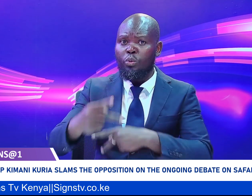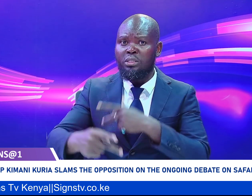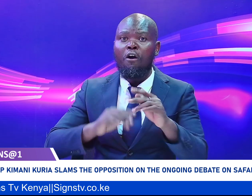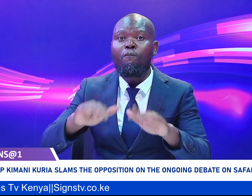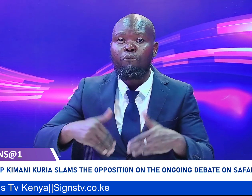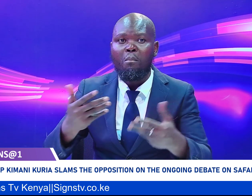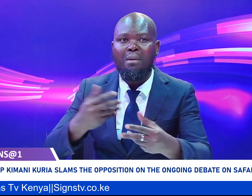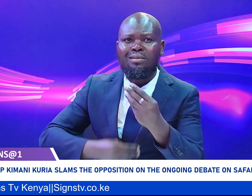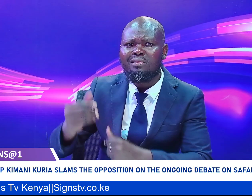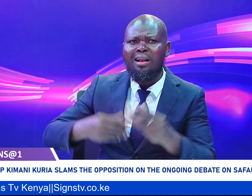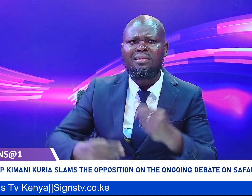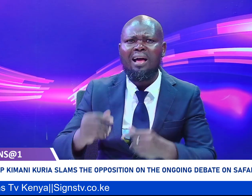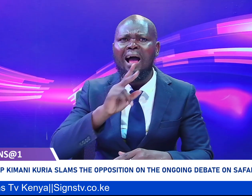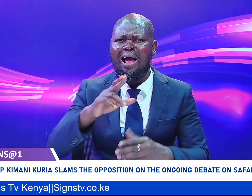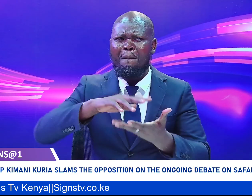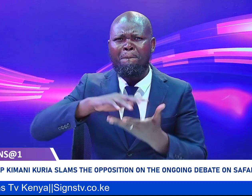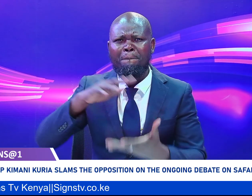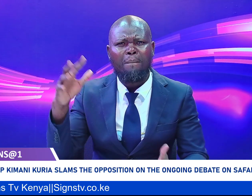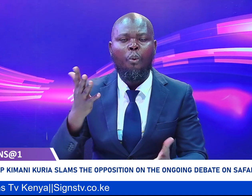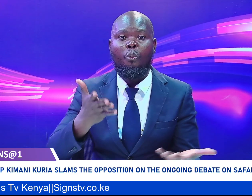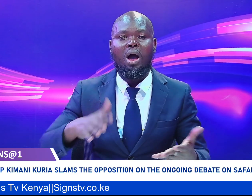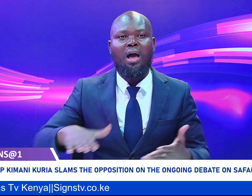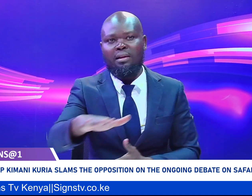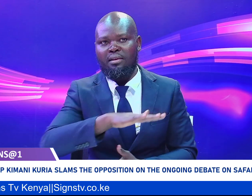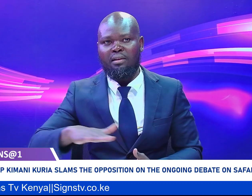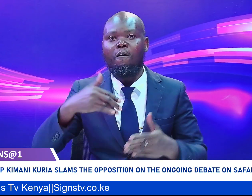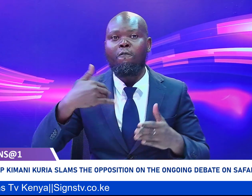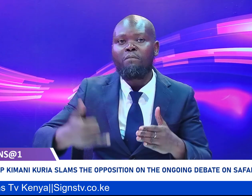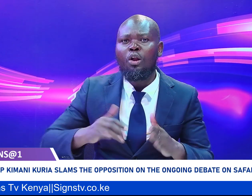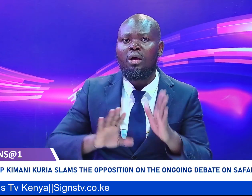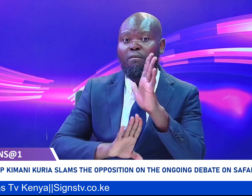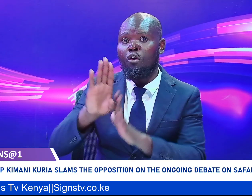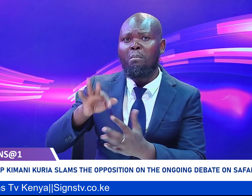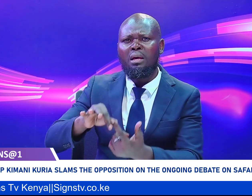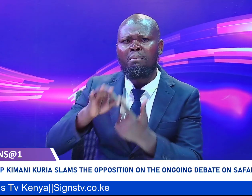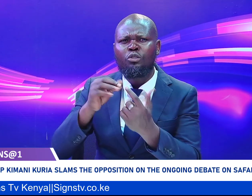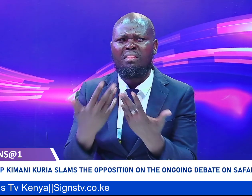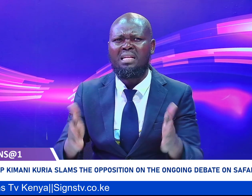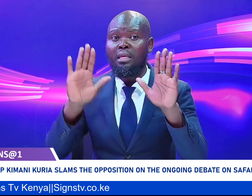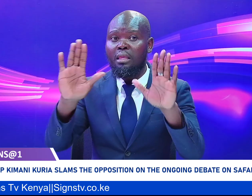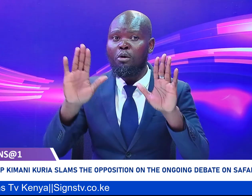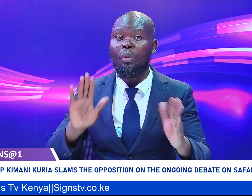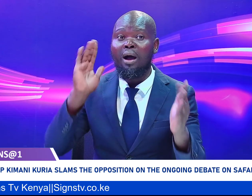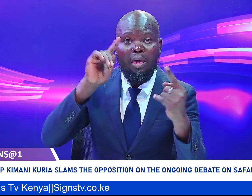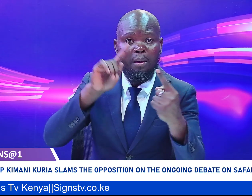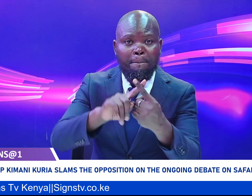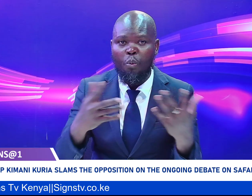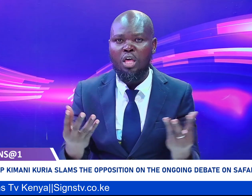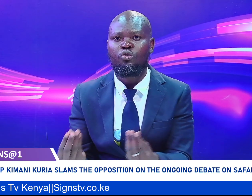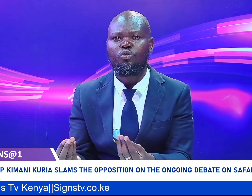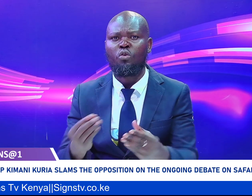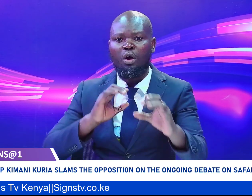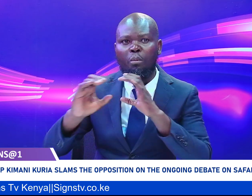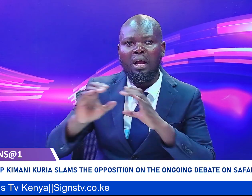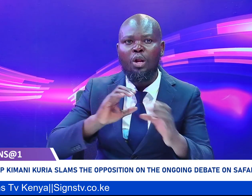Kuria asserted that the proceeds from the sales are earmarked for reinvestment into crucial infrastructure development, specifically aimed